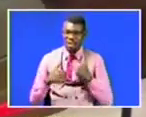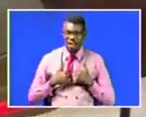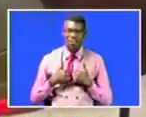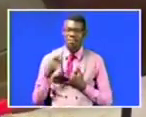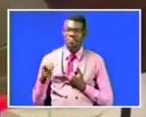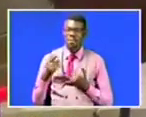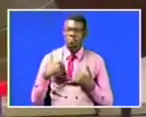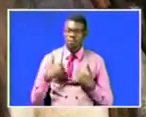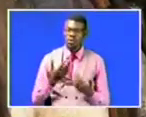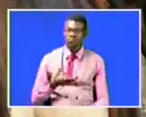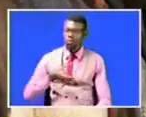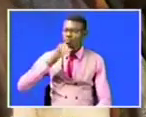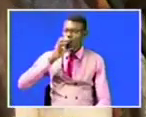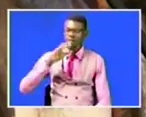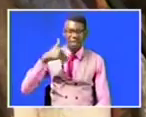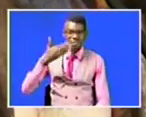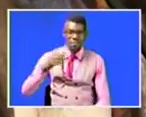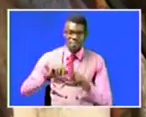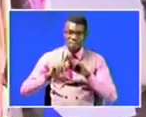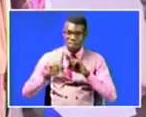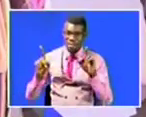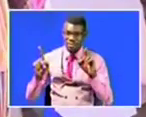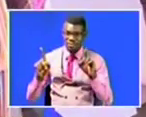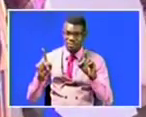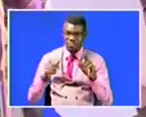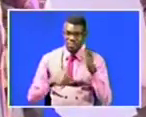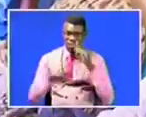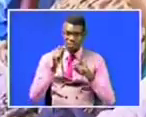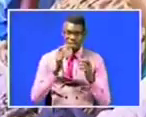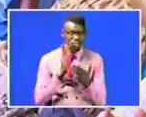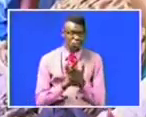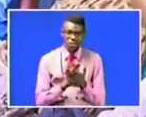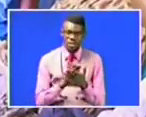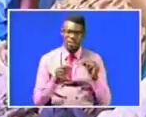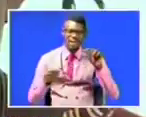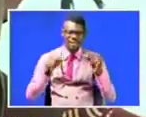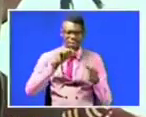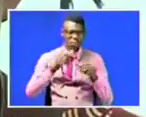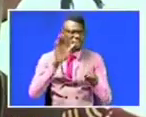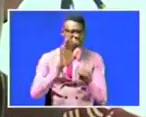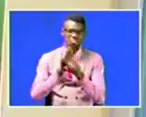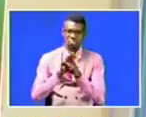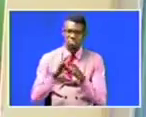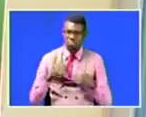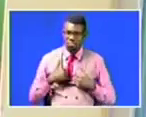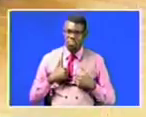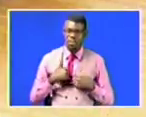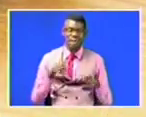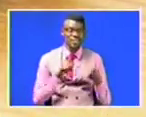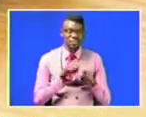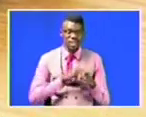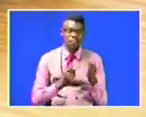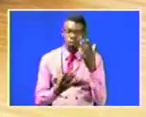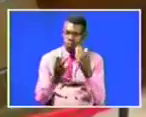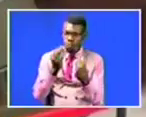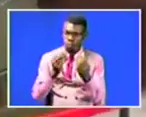regular consumed foods. But at the same time, it is highly vulnerable to chemicals, even when produced by healthy animals and